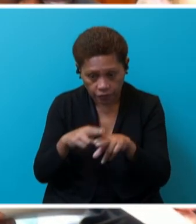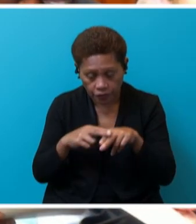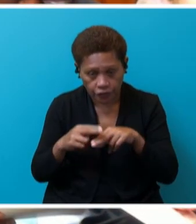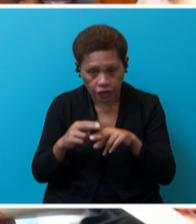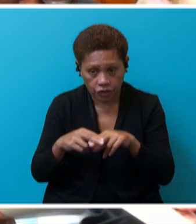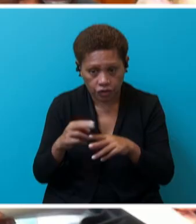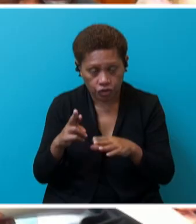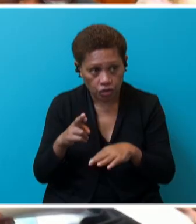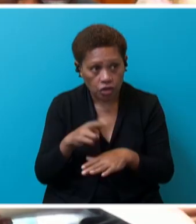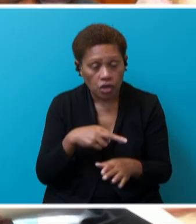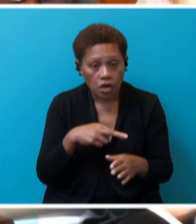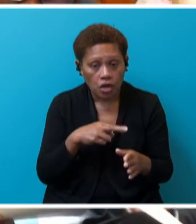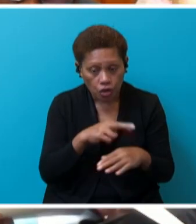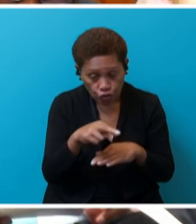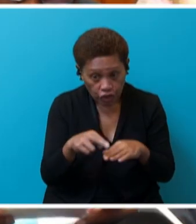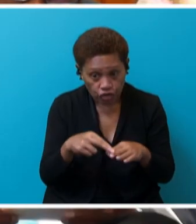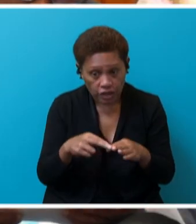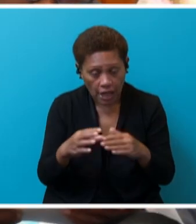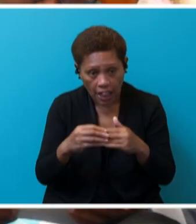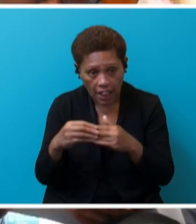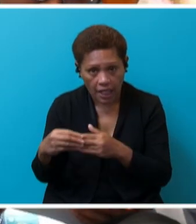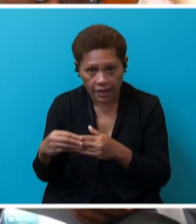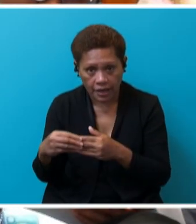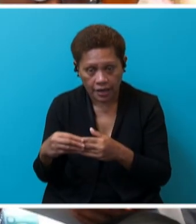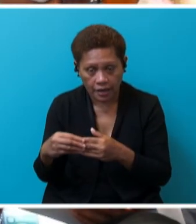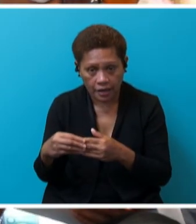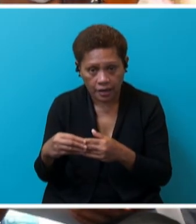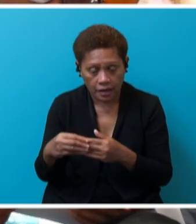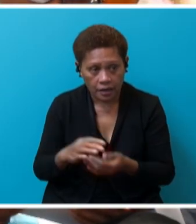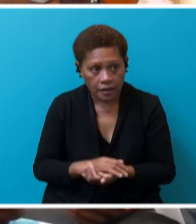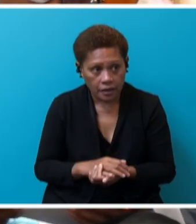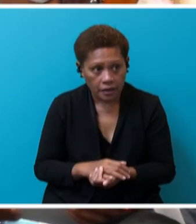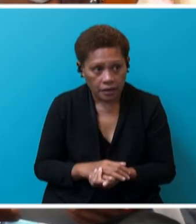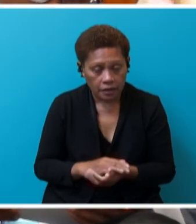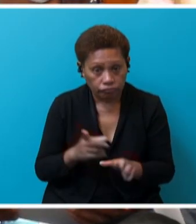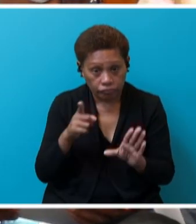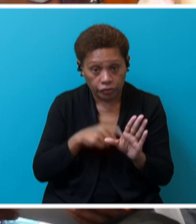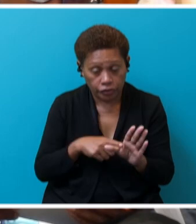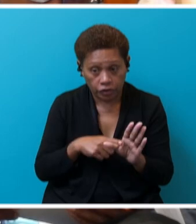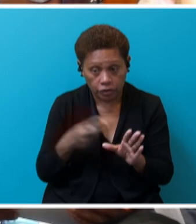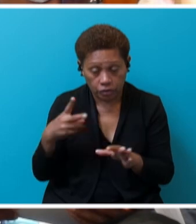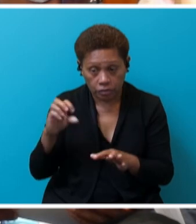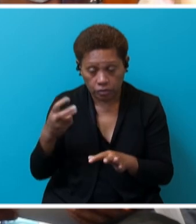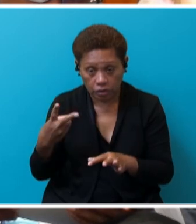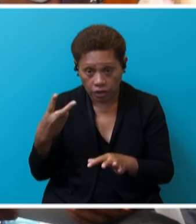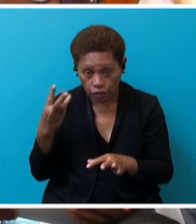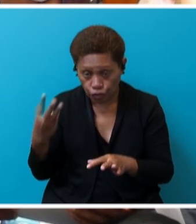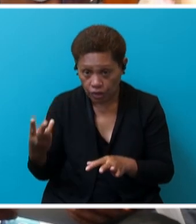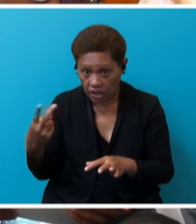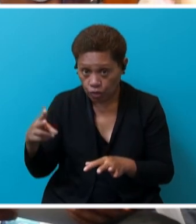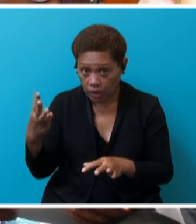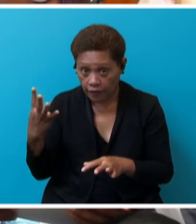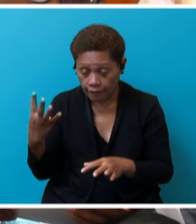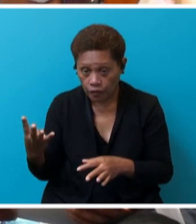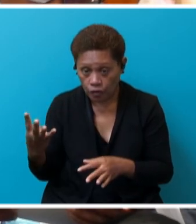regional leader in sustainable water management. The financial year 23-24 truly showcased WEF's